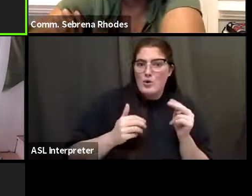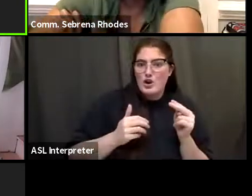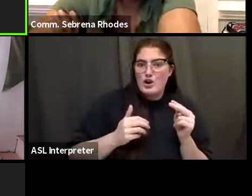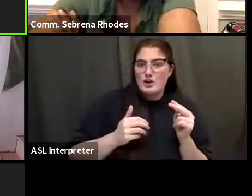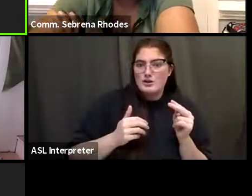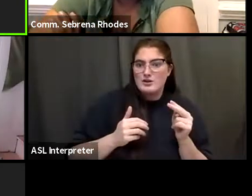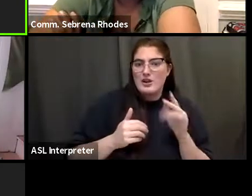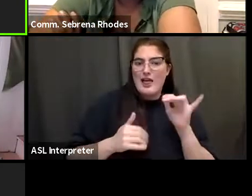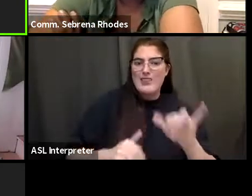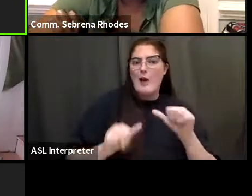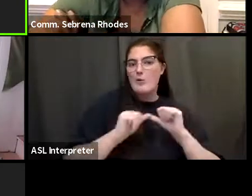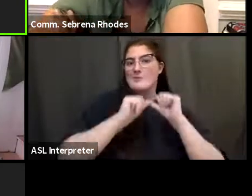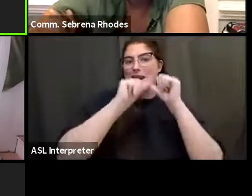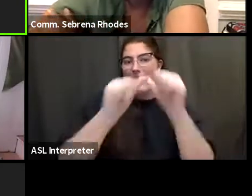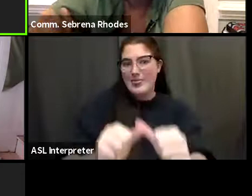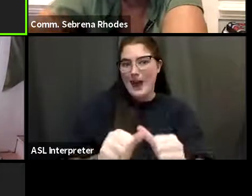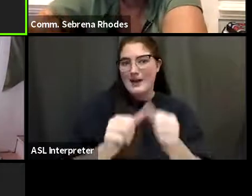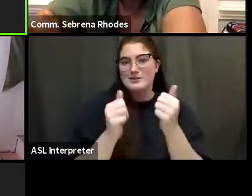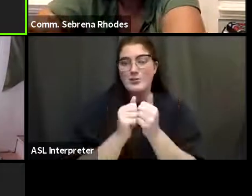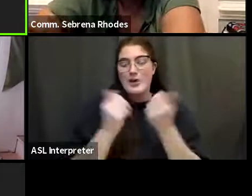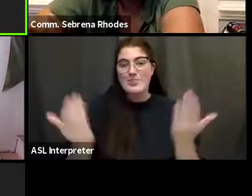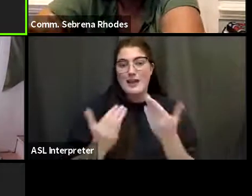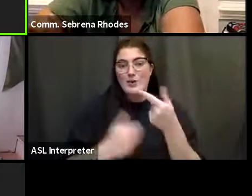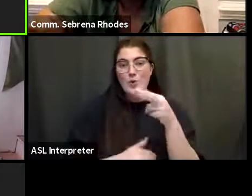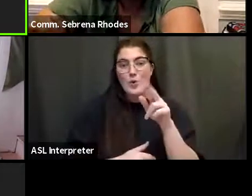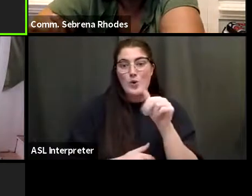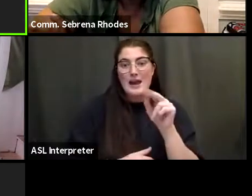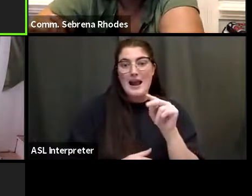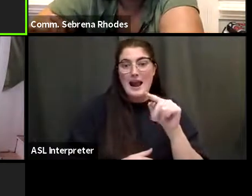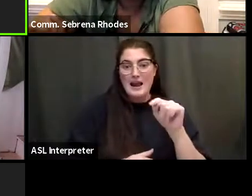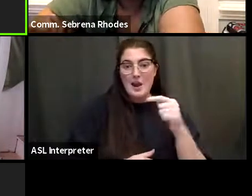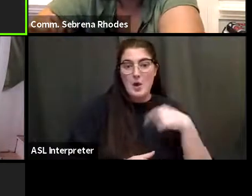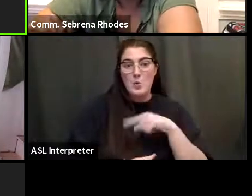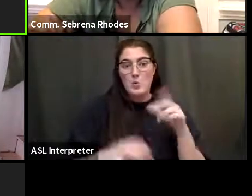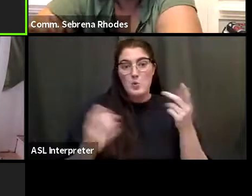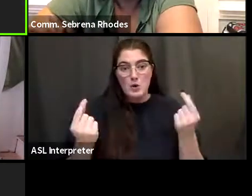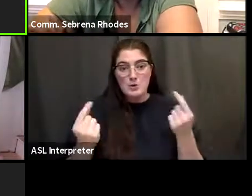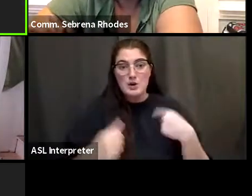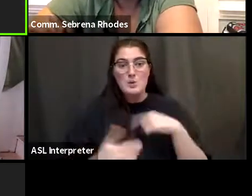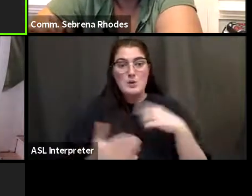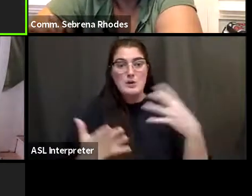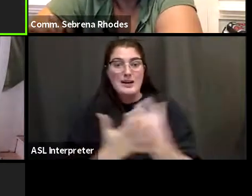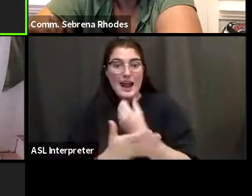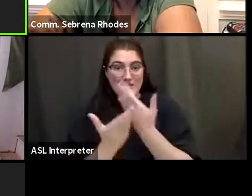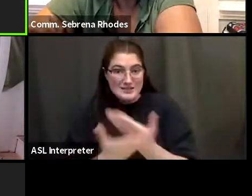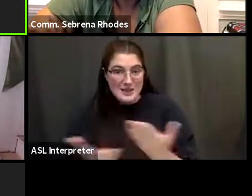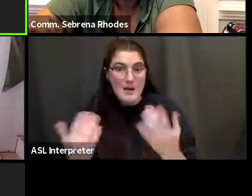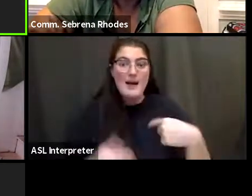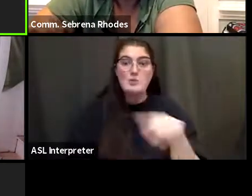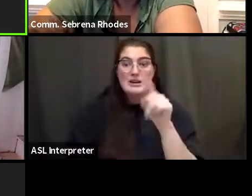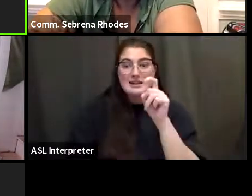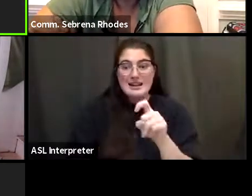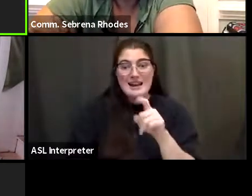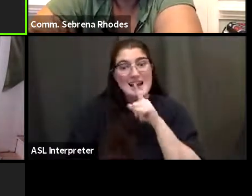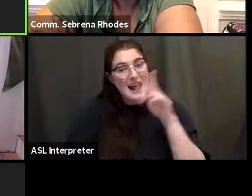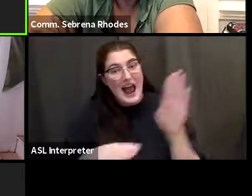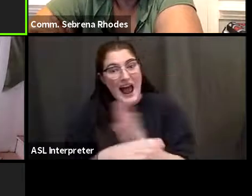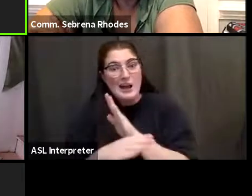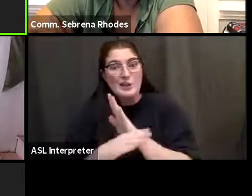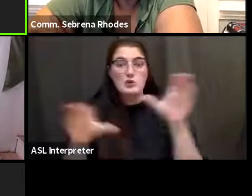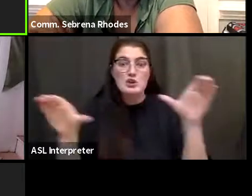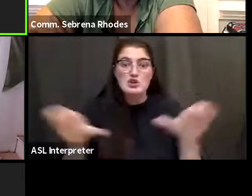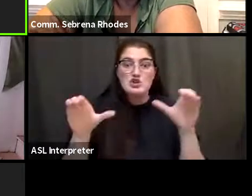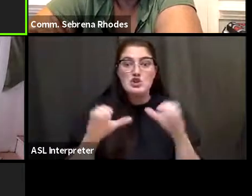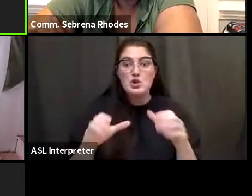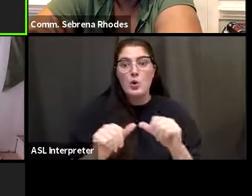make it last. With this grant, what we'll do is get the supplies that we need, and we'll actually do the